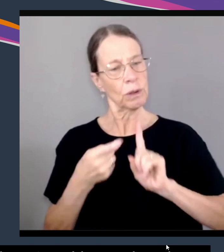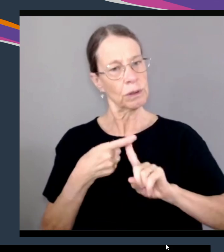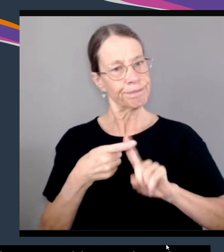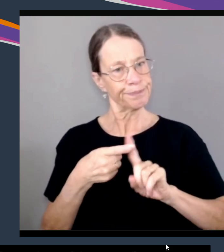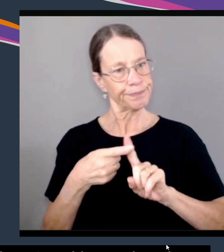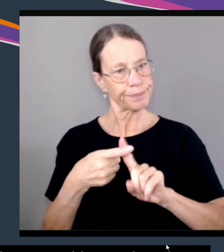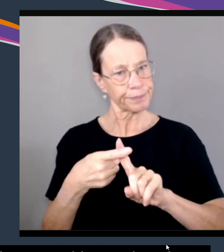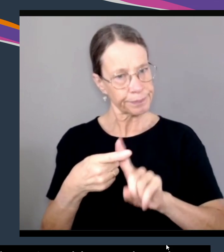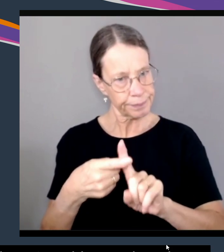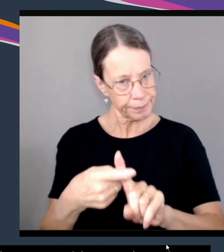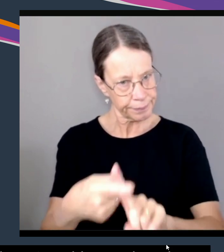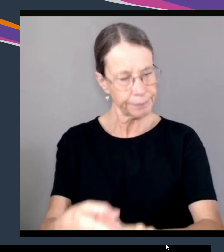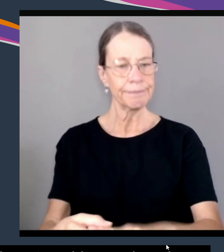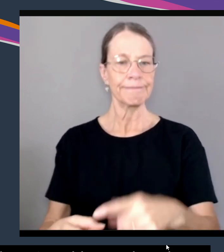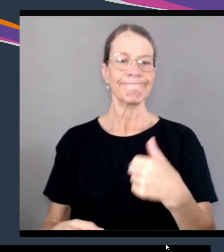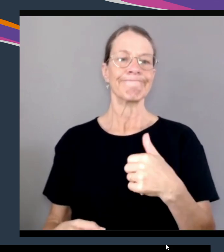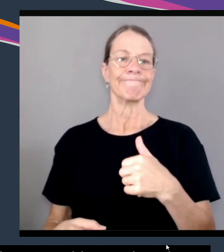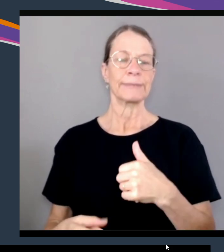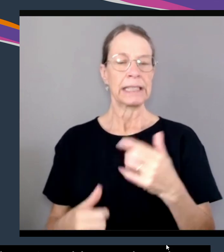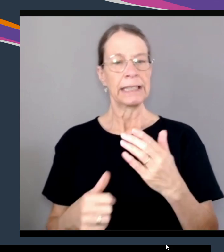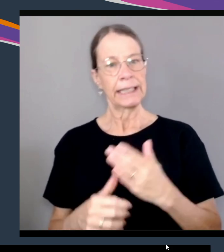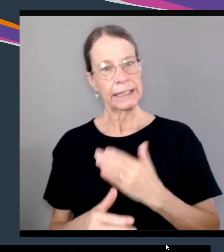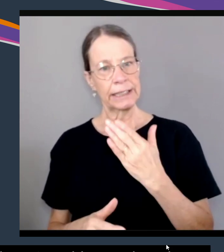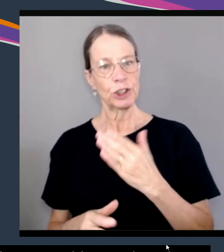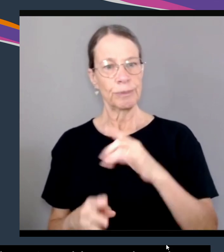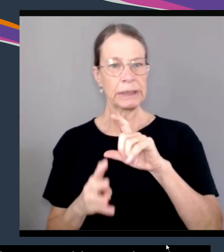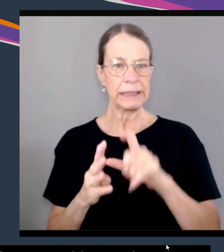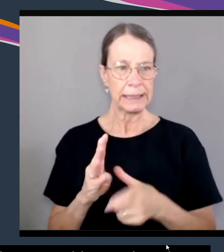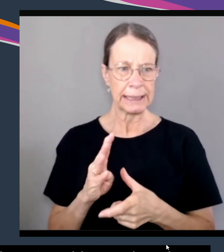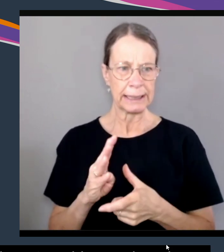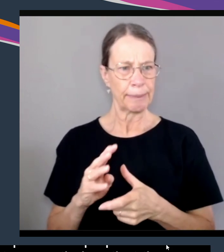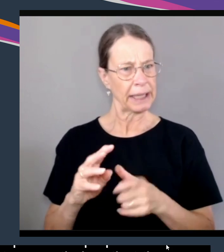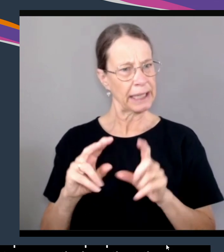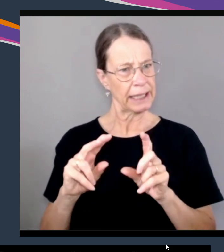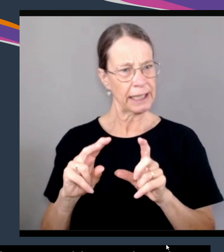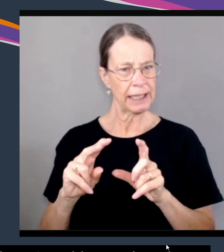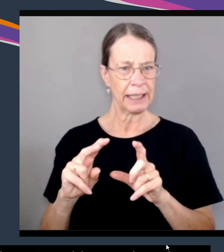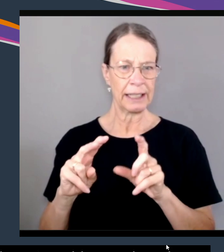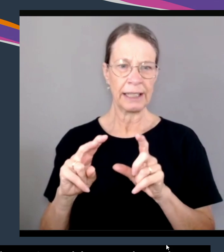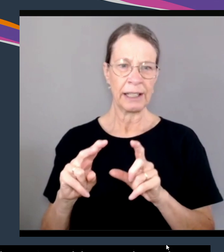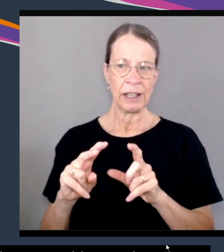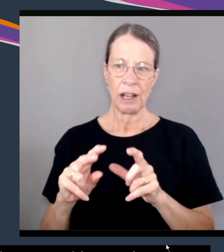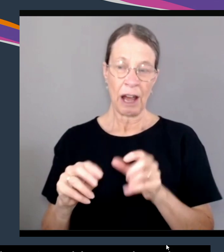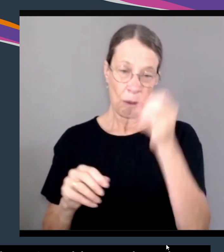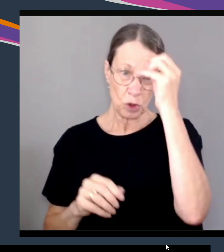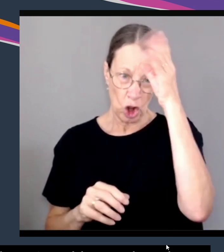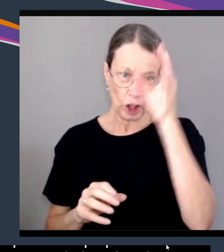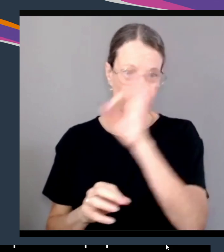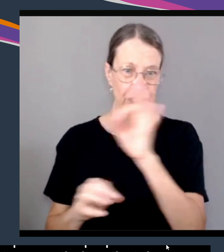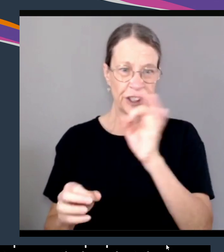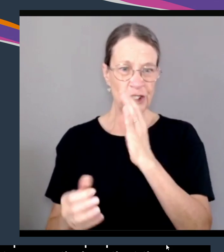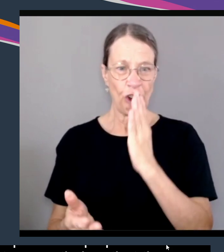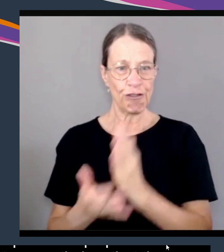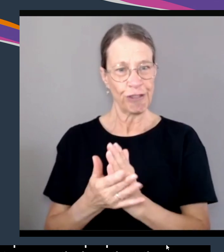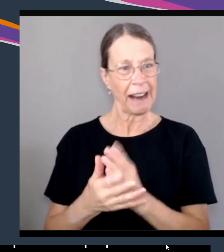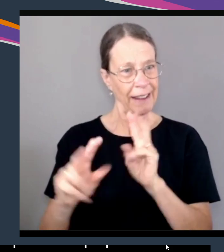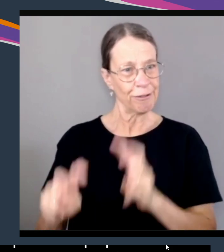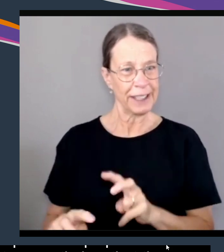that Indigenous disability knowledges is not really research, they may find themselves as not really relevant.